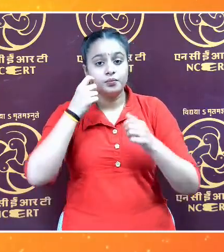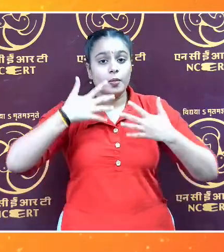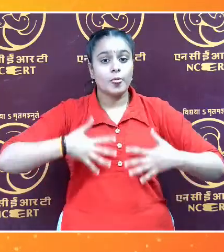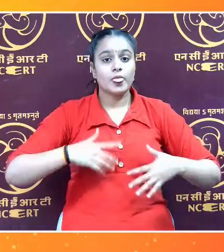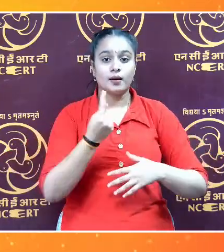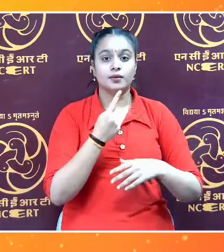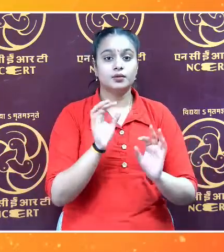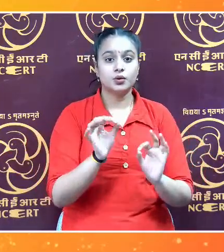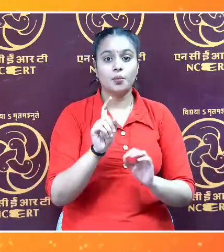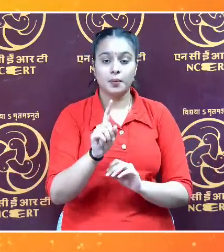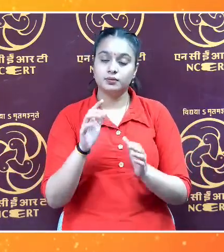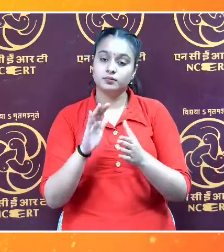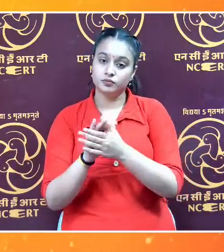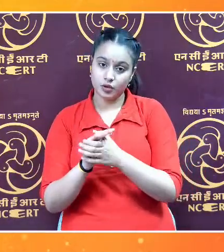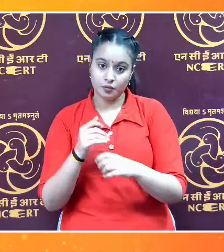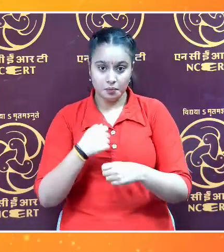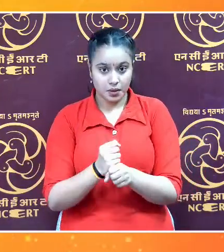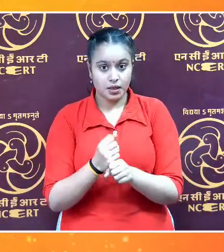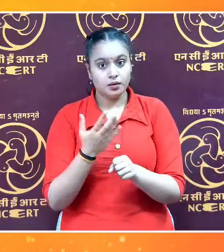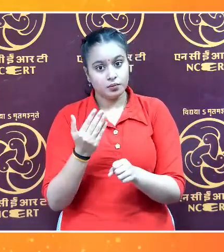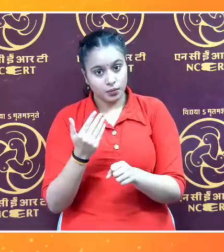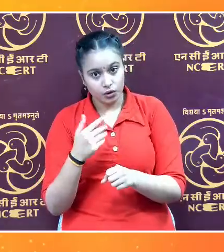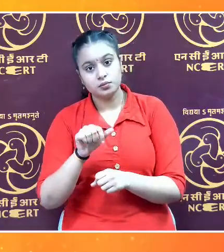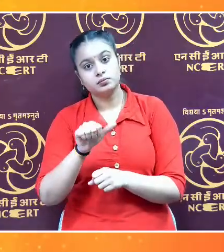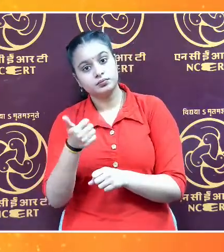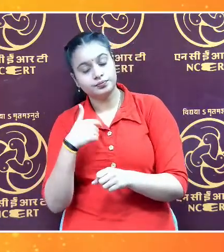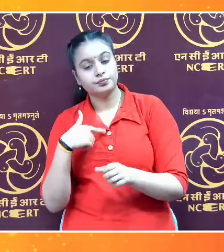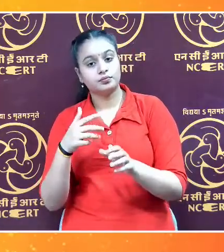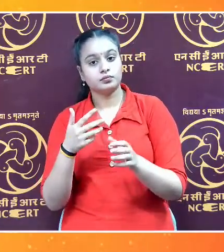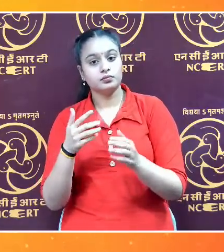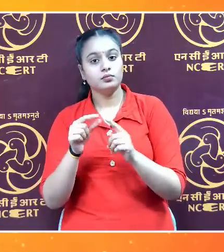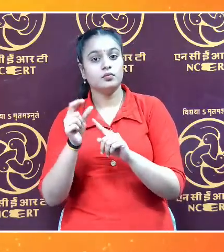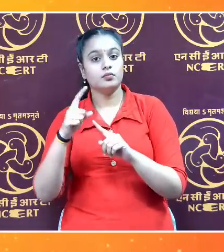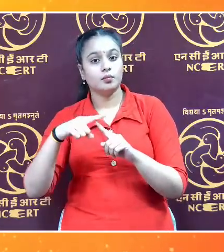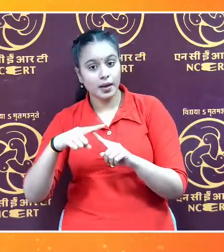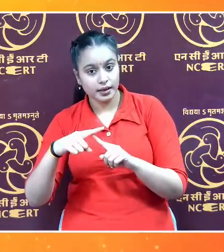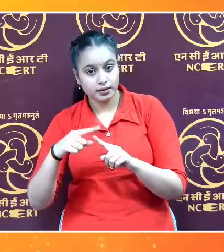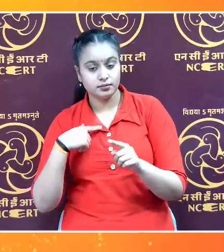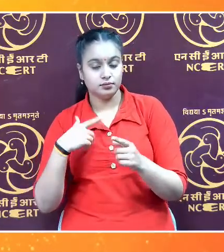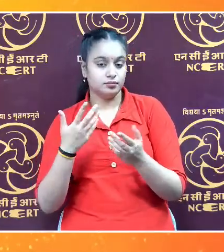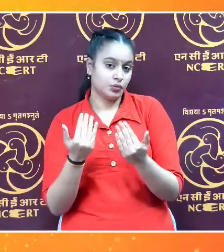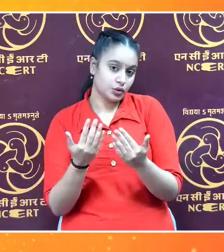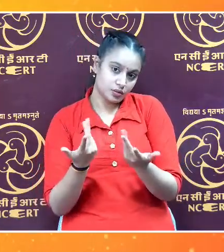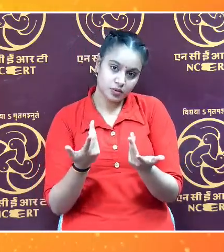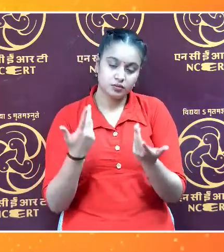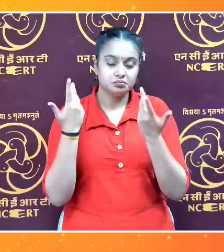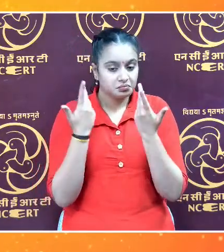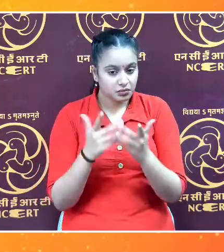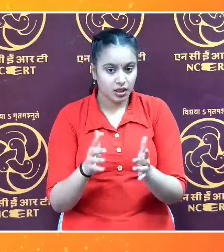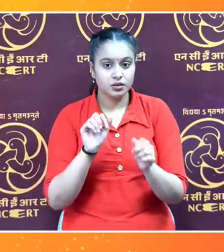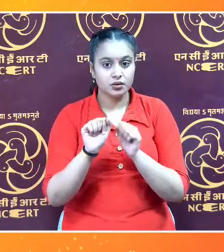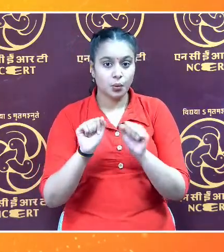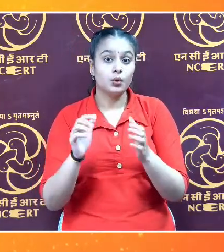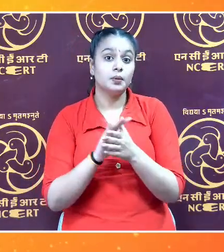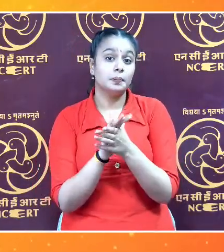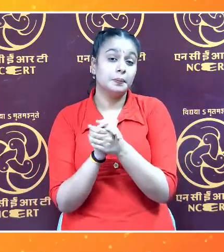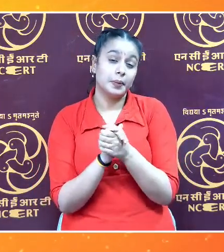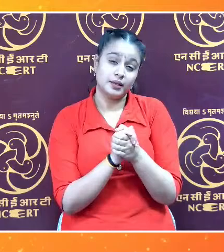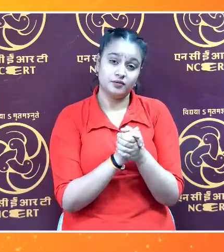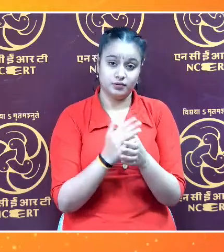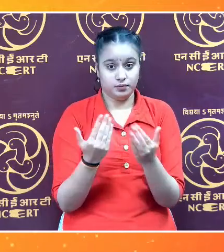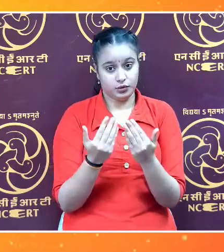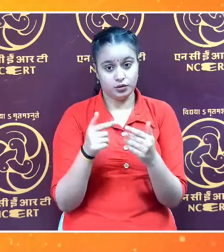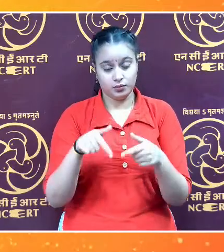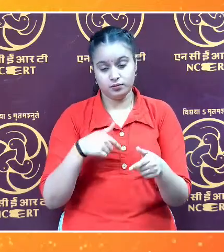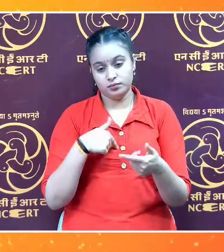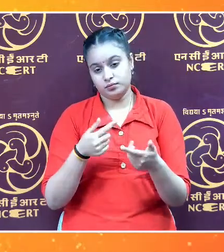you can make friends with such pets also. You can have a pet, and that can be your best friend. So this is a